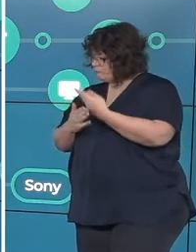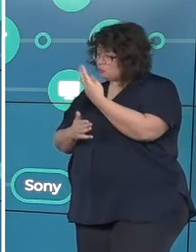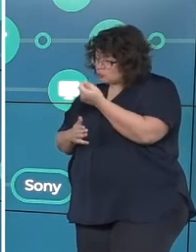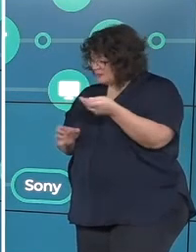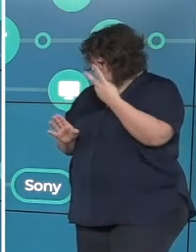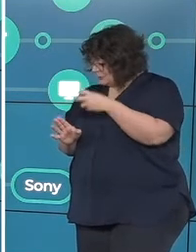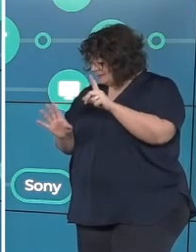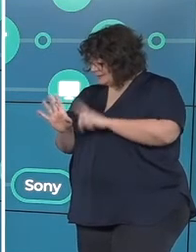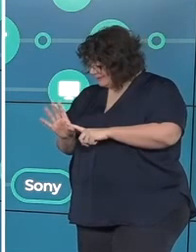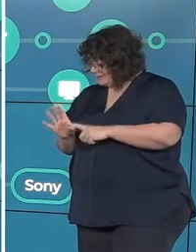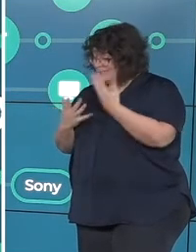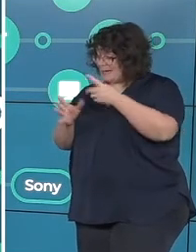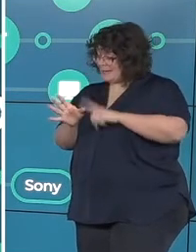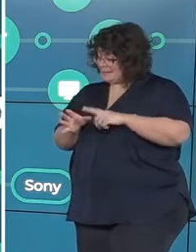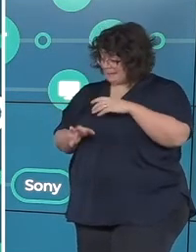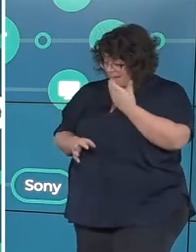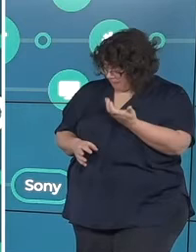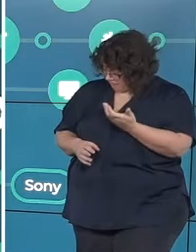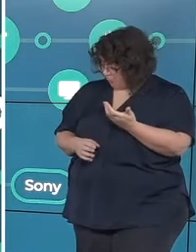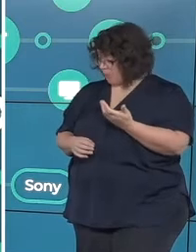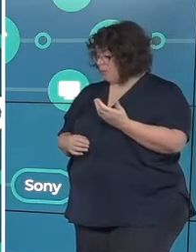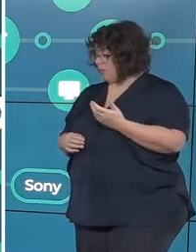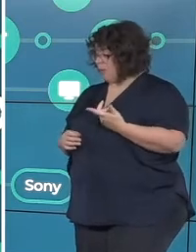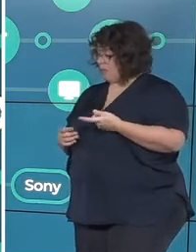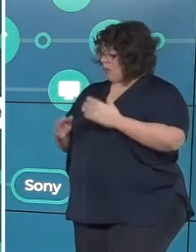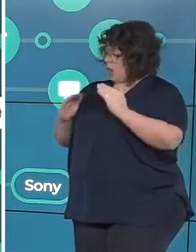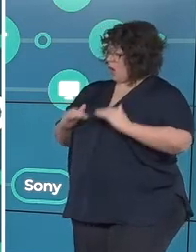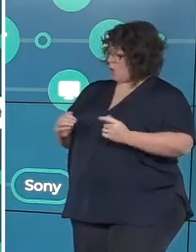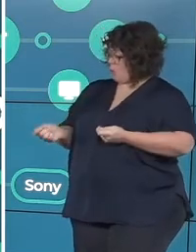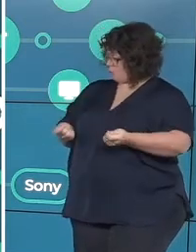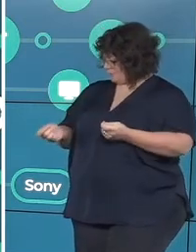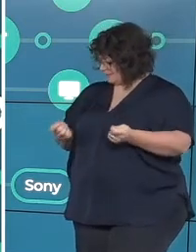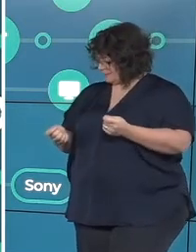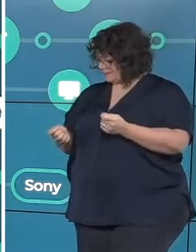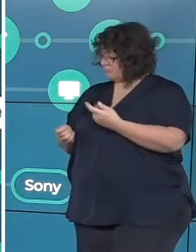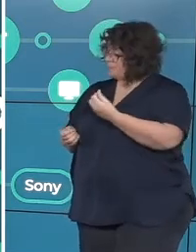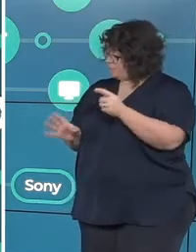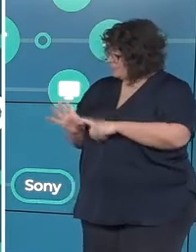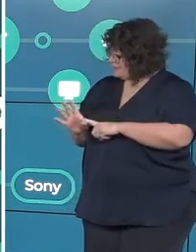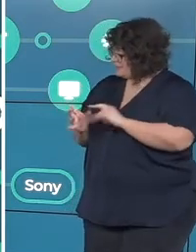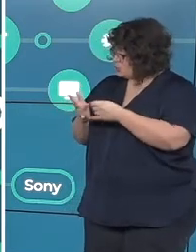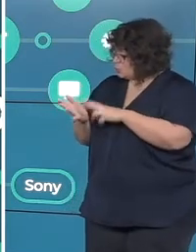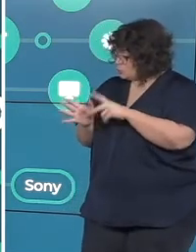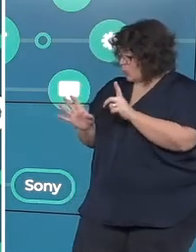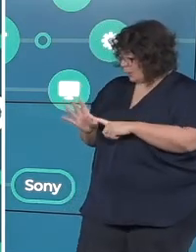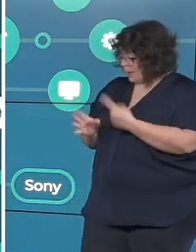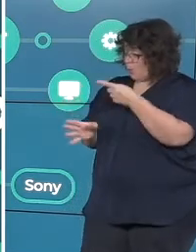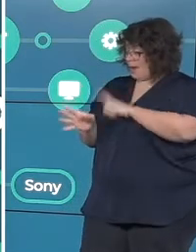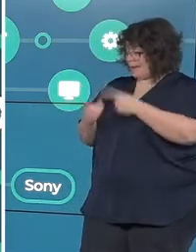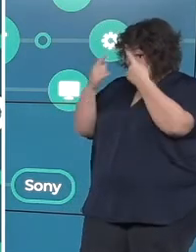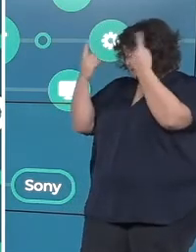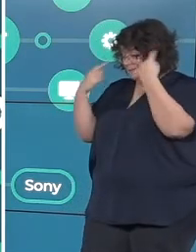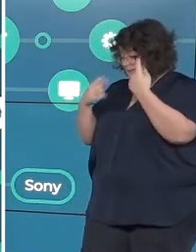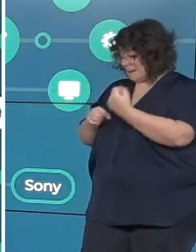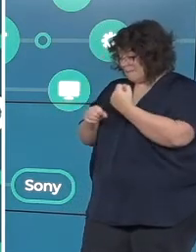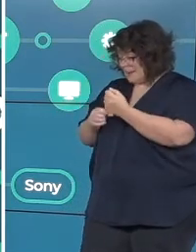Years at Sony, a year at Disney making games, even some years at Google, and I'd never heard of accessibility. Didn't even understand what it meant. And sort of